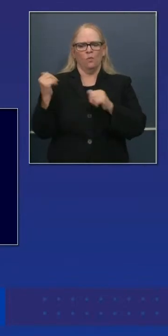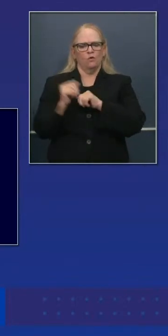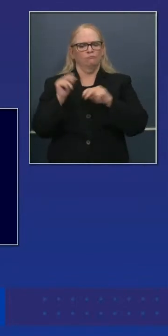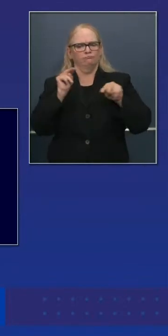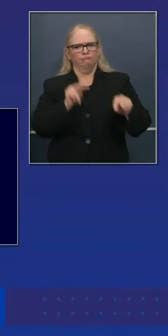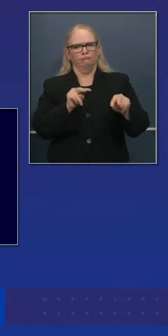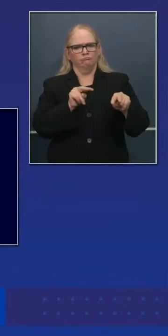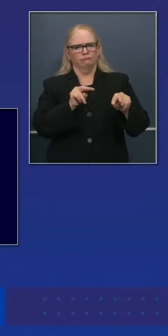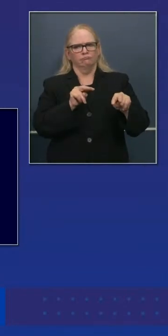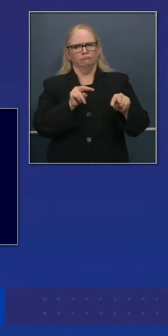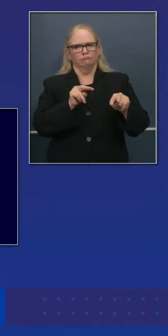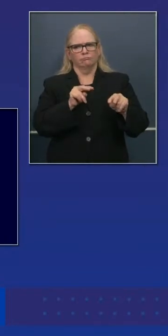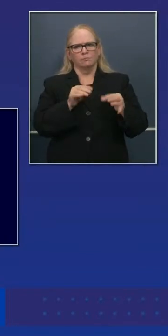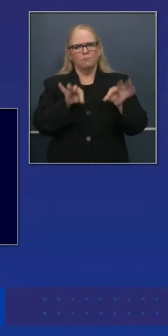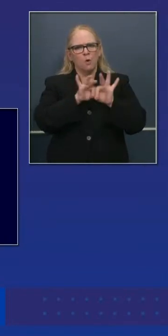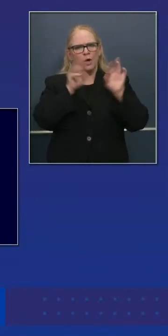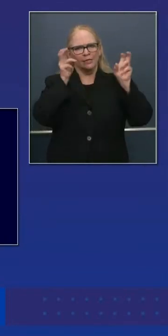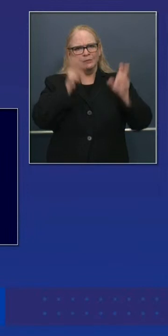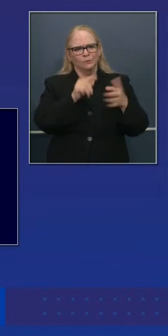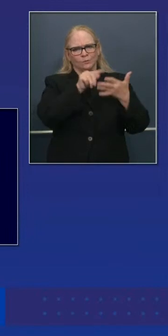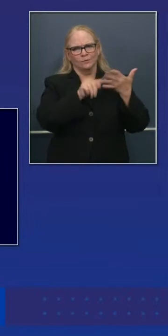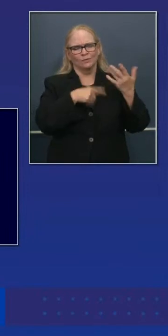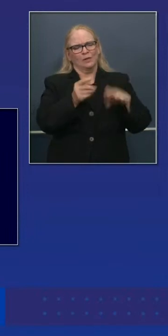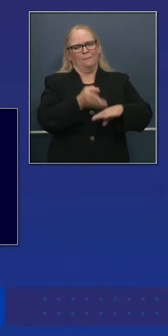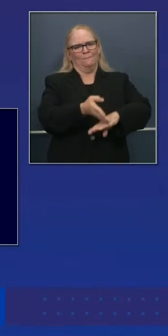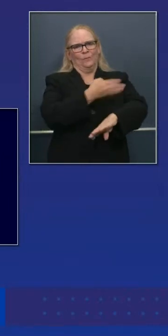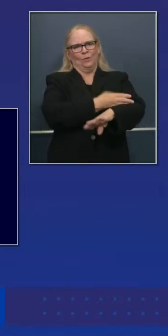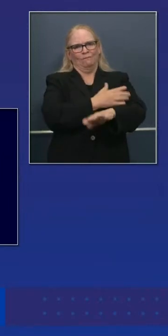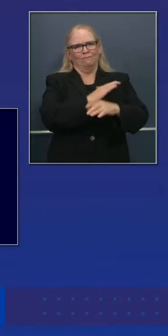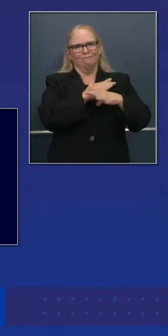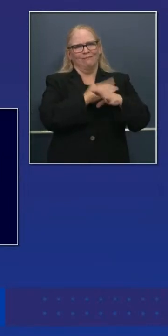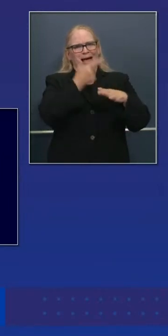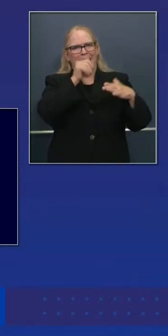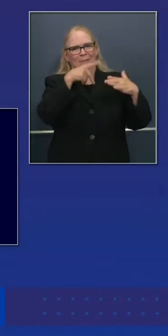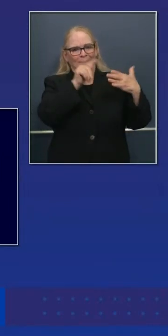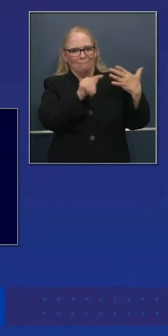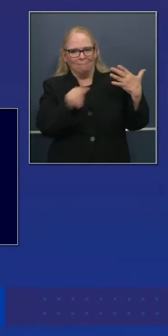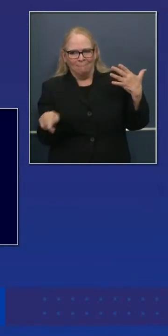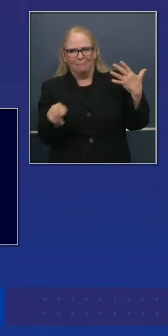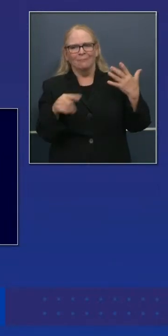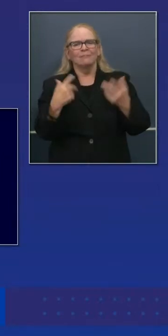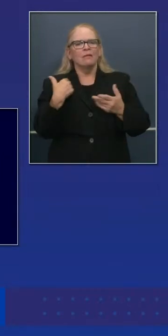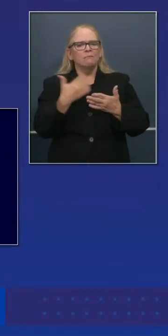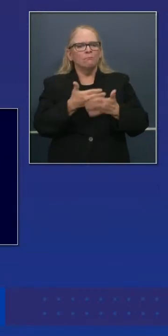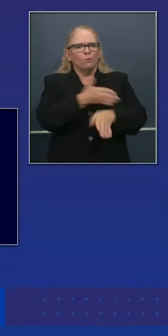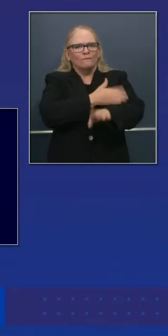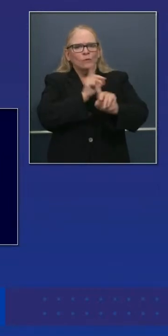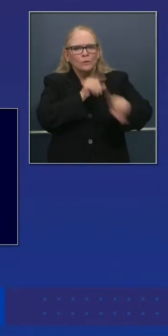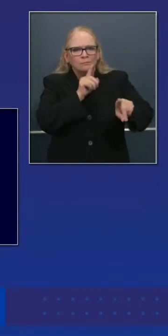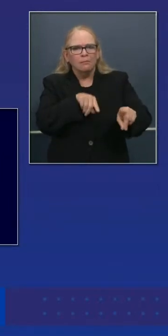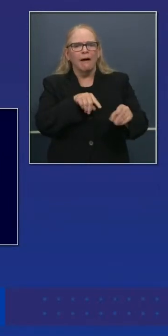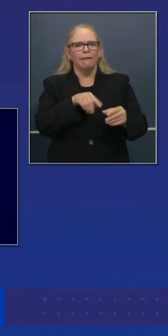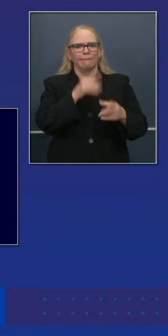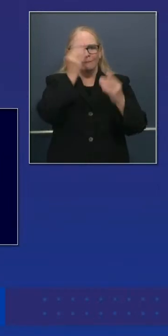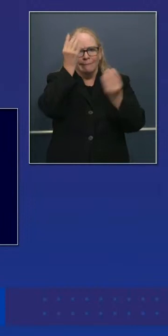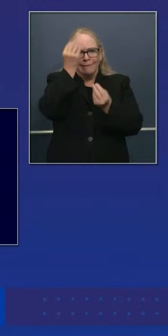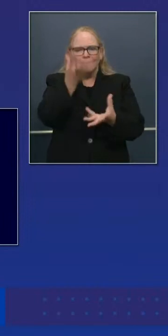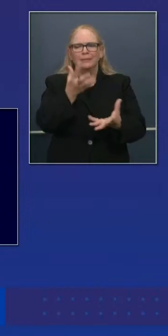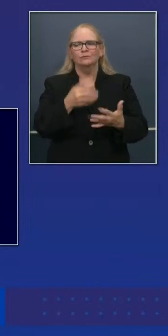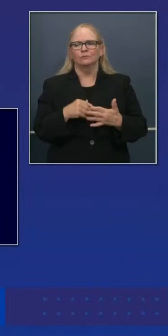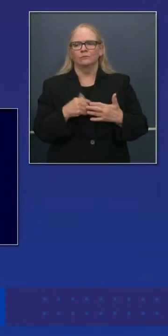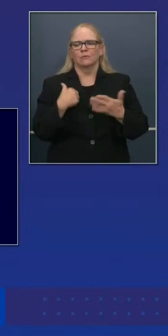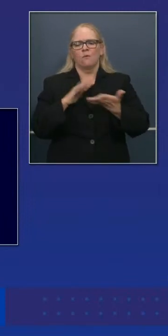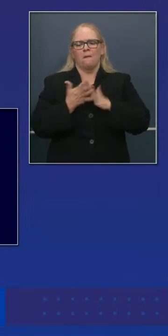improve our ongoing response, to be the state that learns a great deal about how to do better for